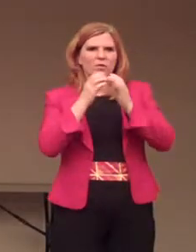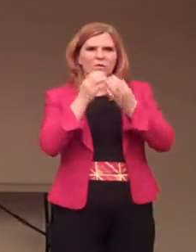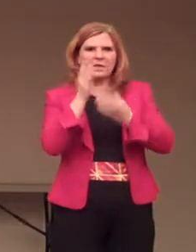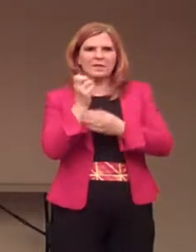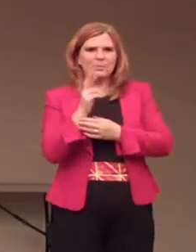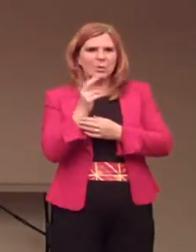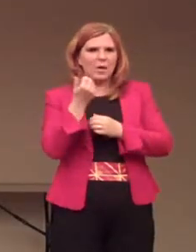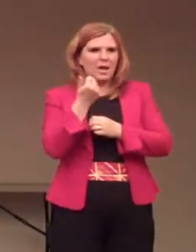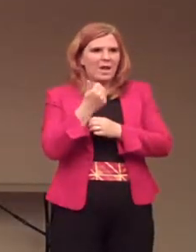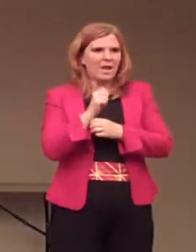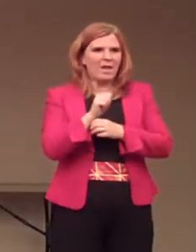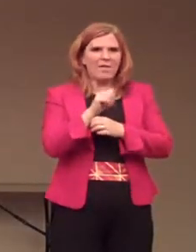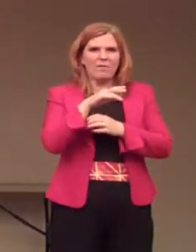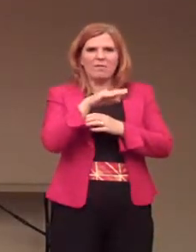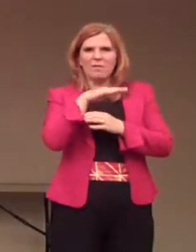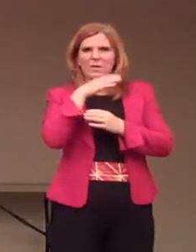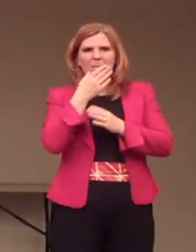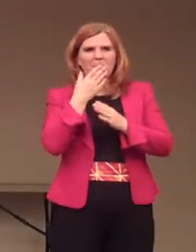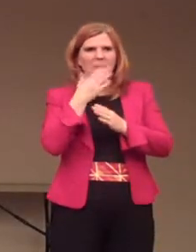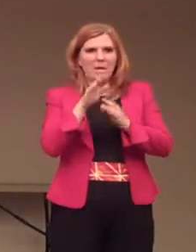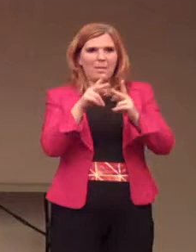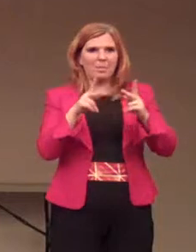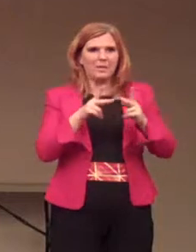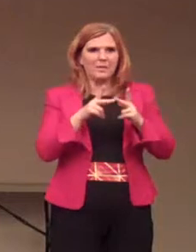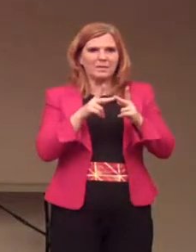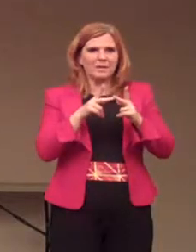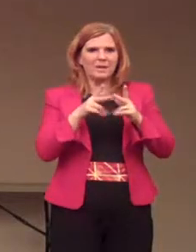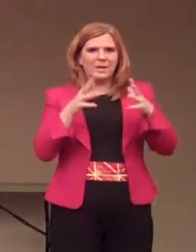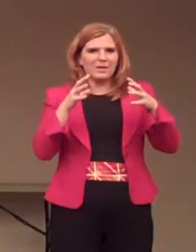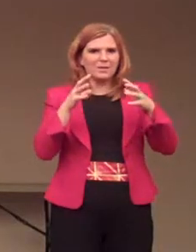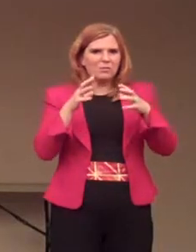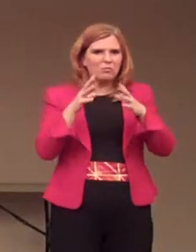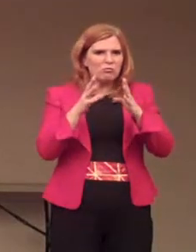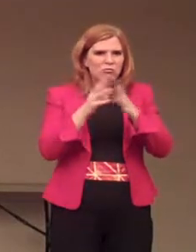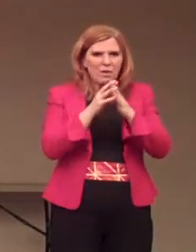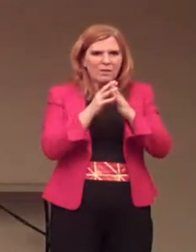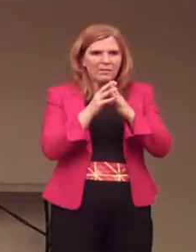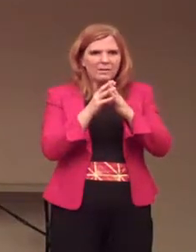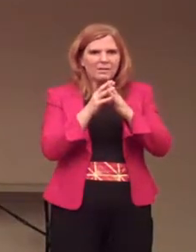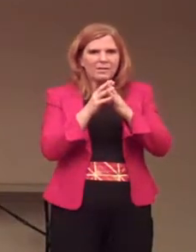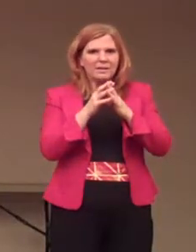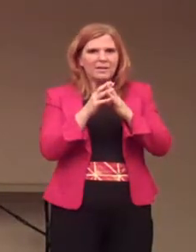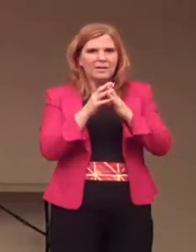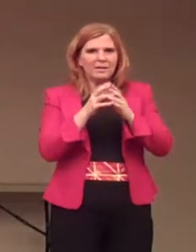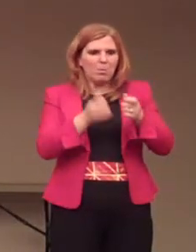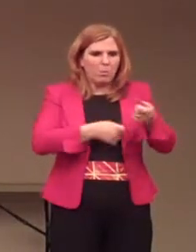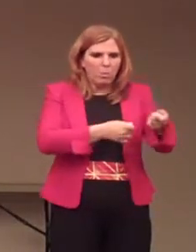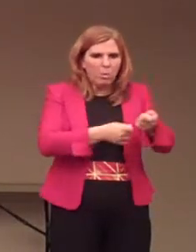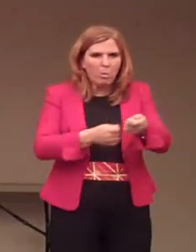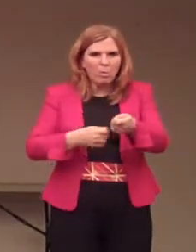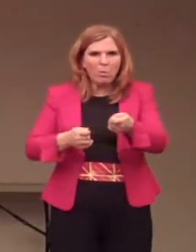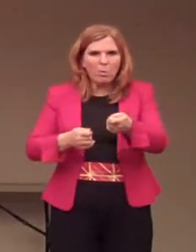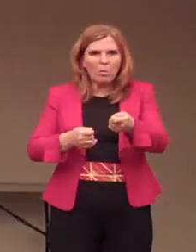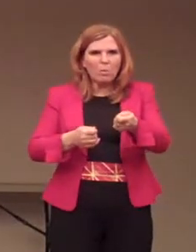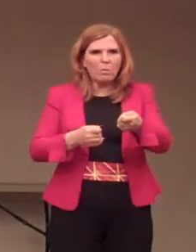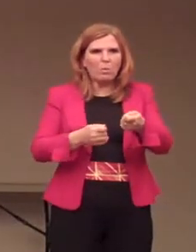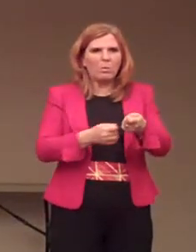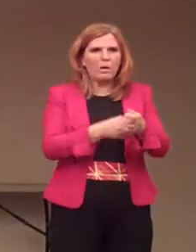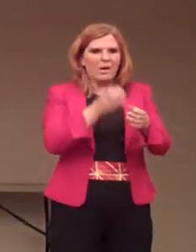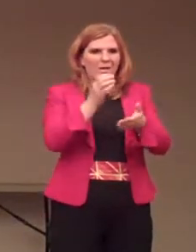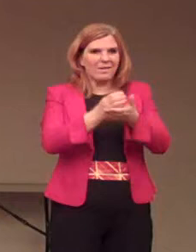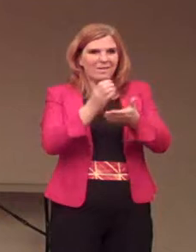tavern, every pigsty inn is jammed. The billiard balls roll in incessantly. Glasses